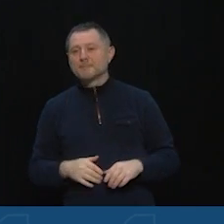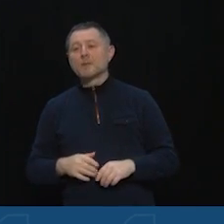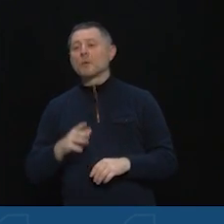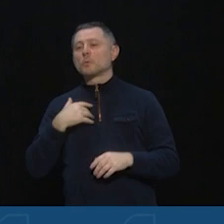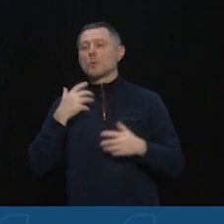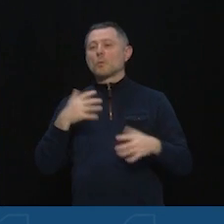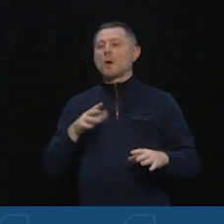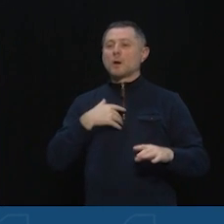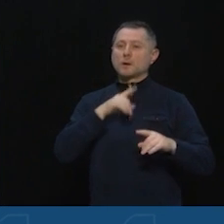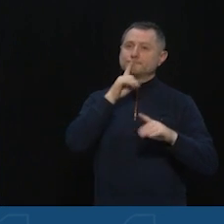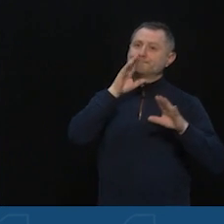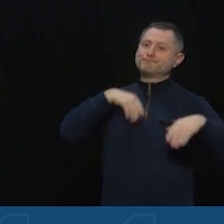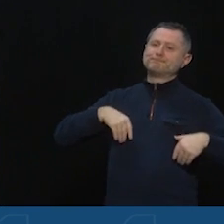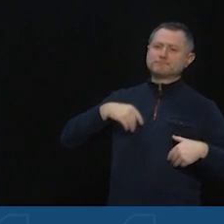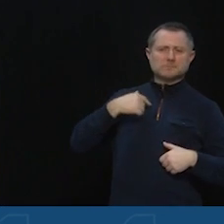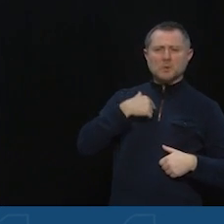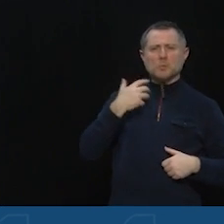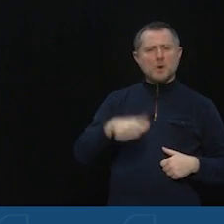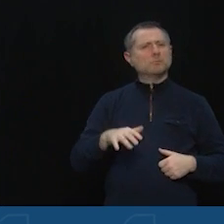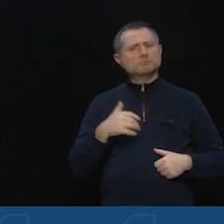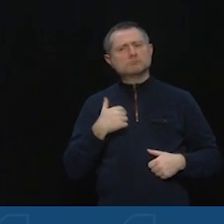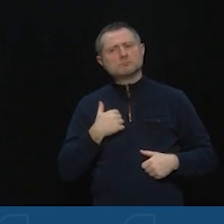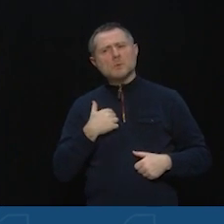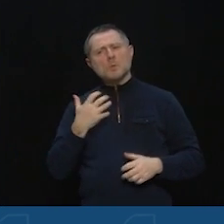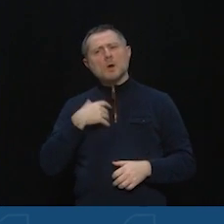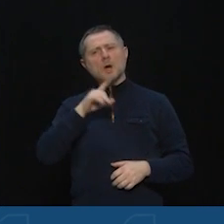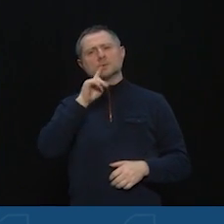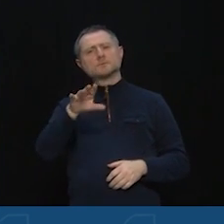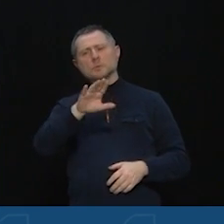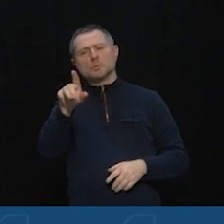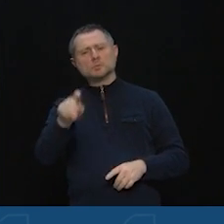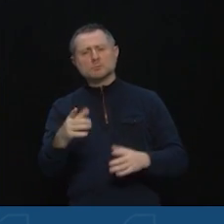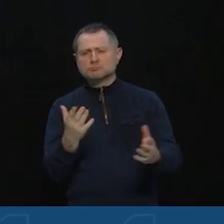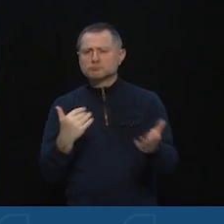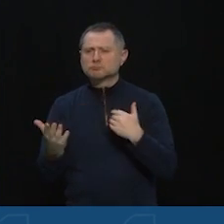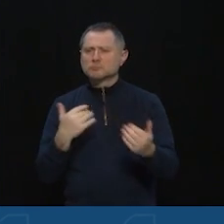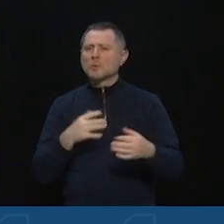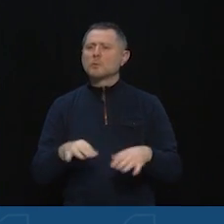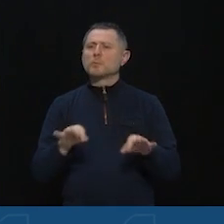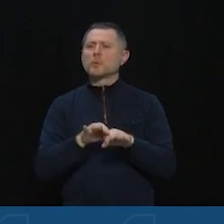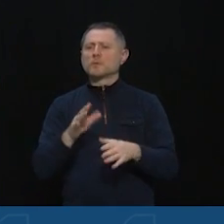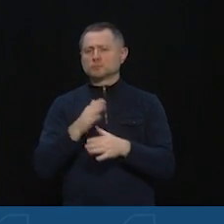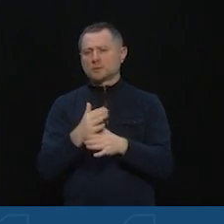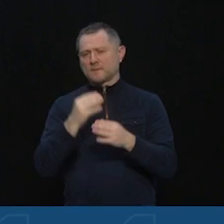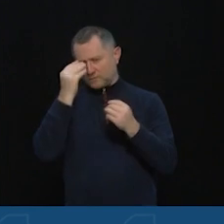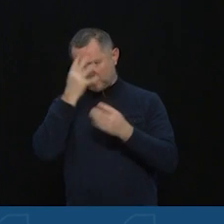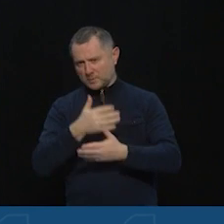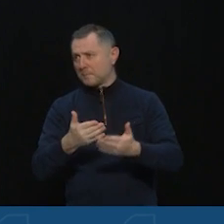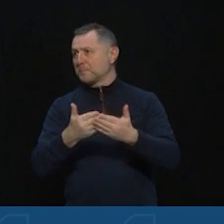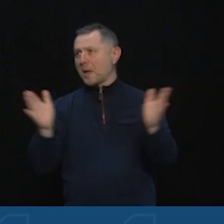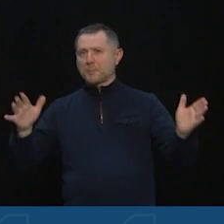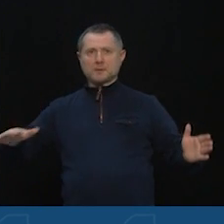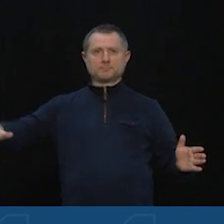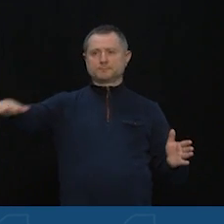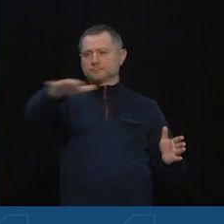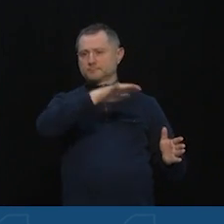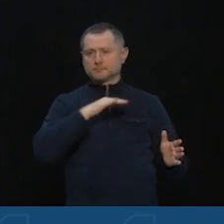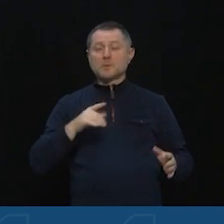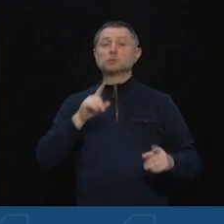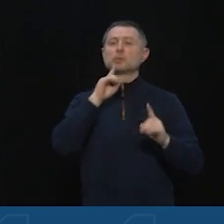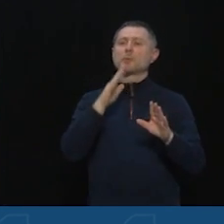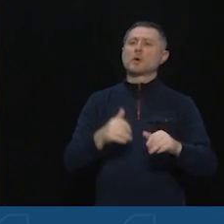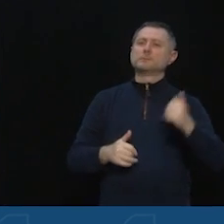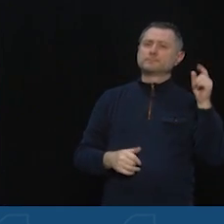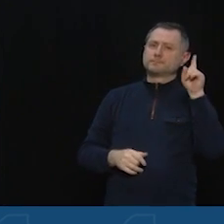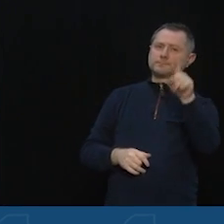inaccessible. We do want to answer your questions. It's very important that you get information to the public. Thank you. Carry on. So on